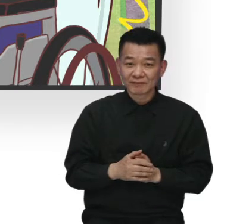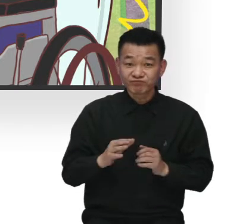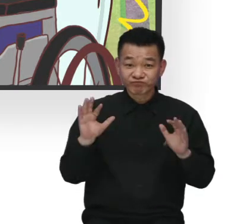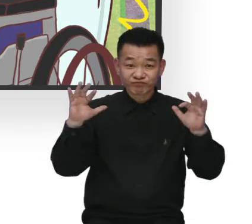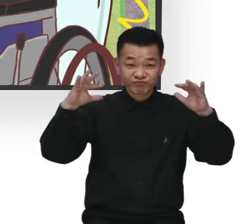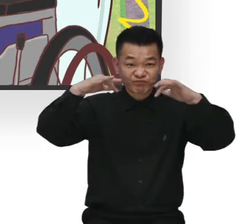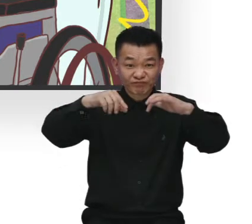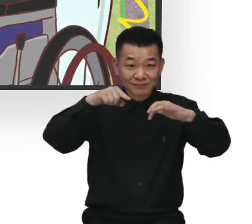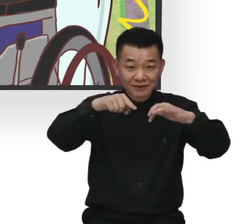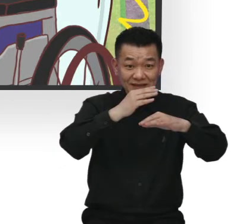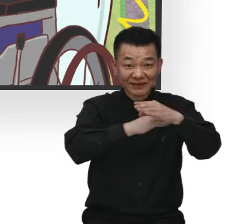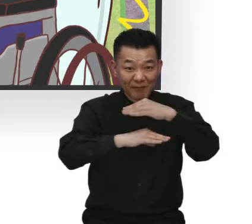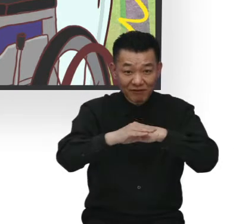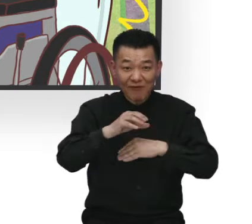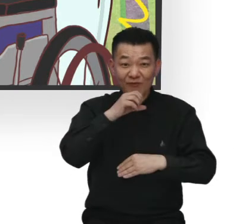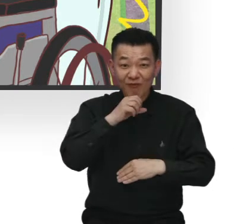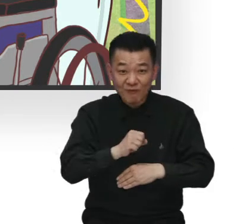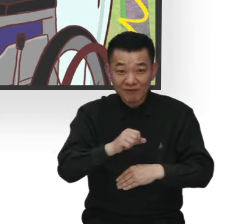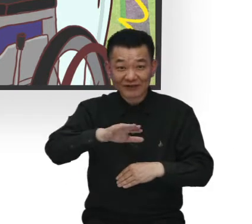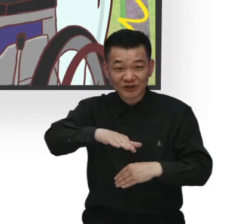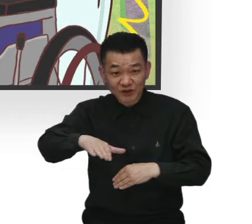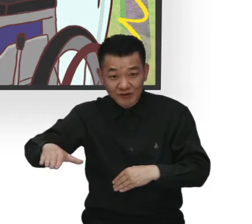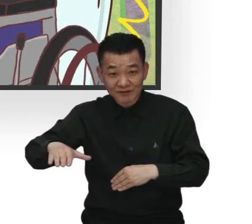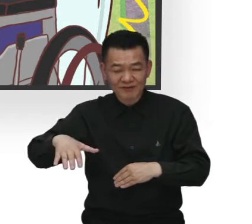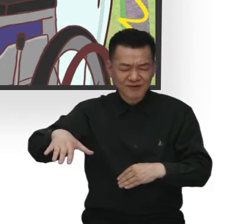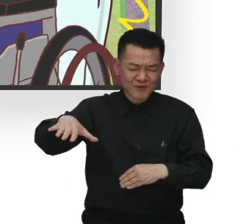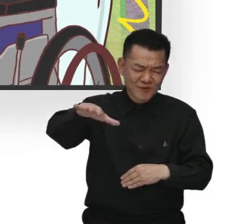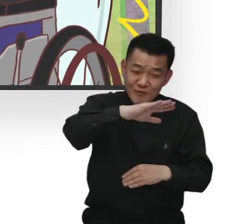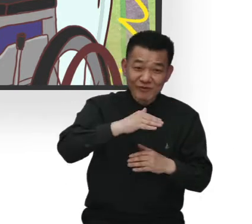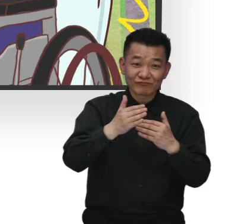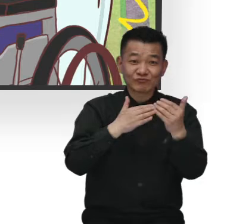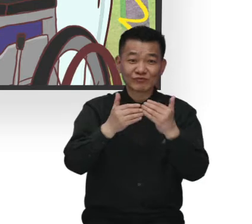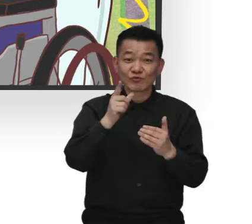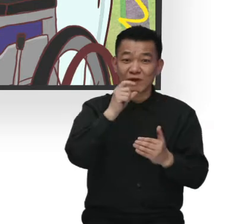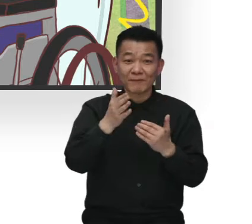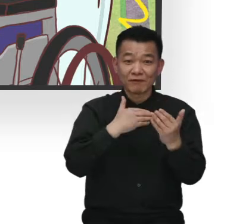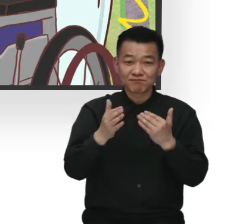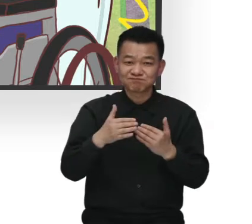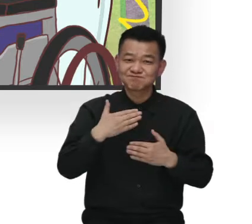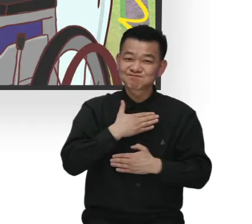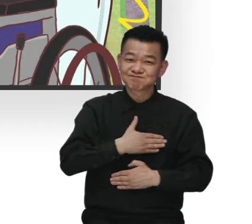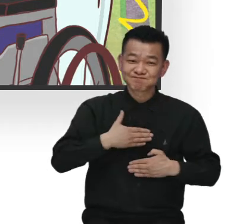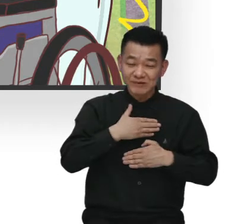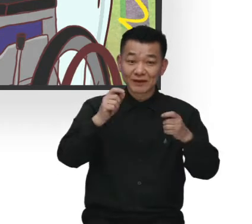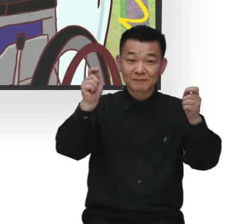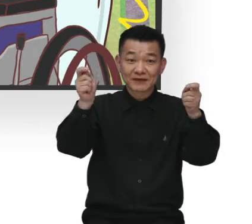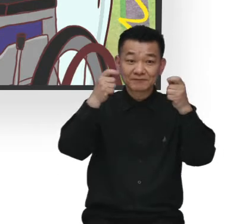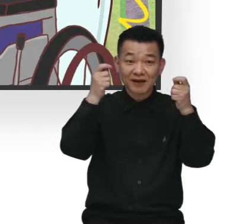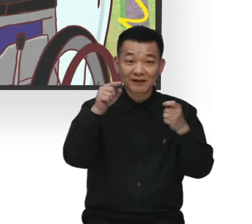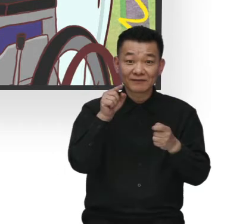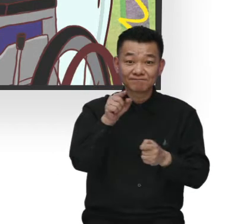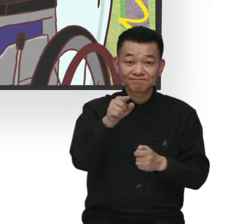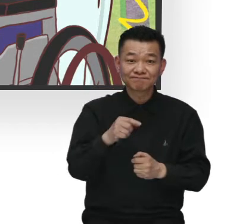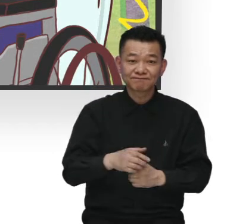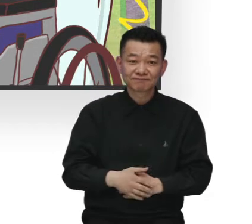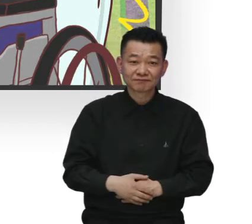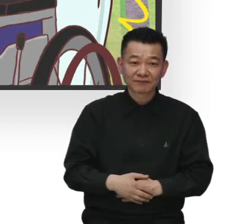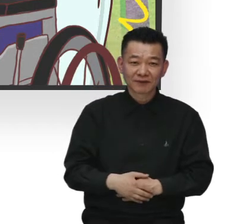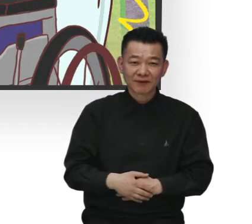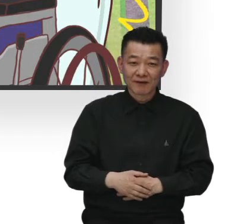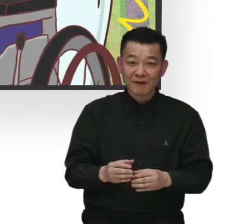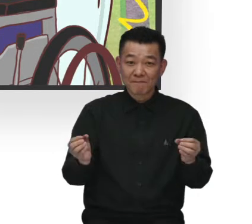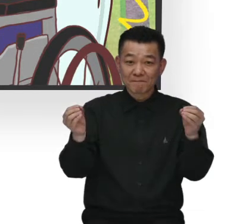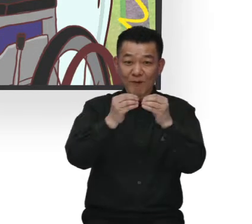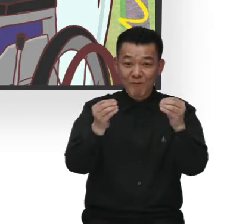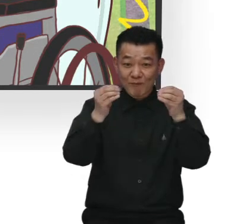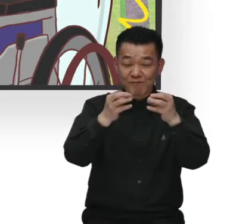of this festival wish there will be more festivals like this in the future. Anyone, including persons with disabilities, the elderly,